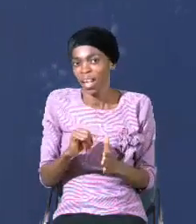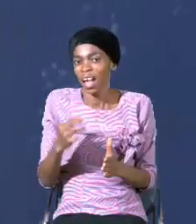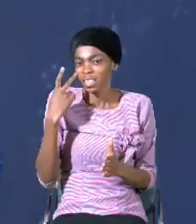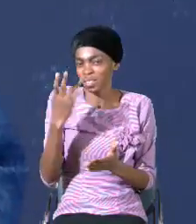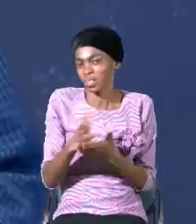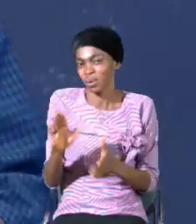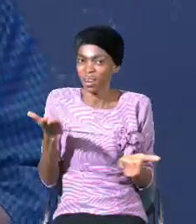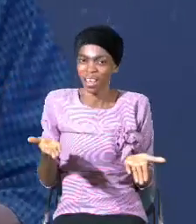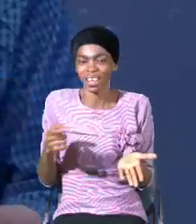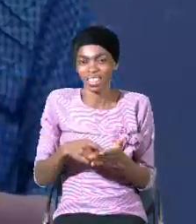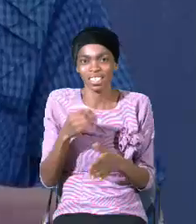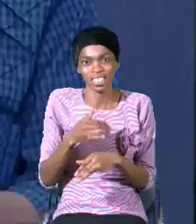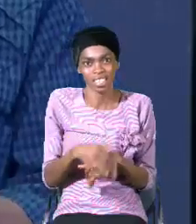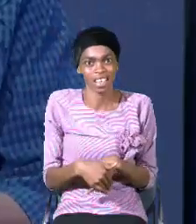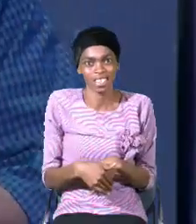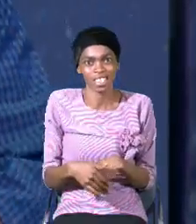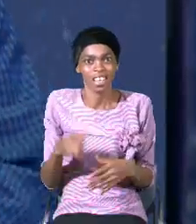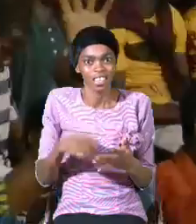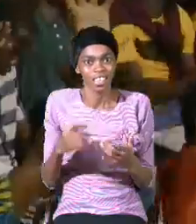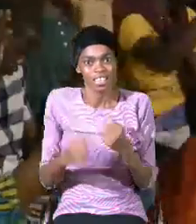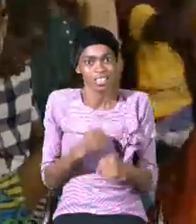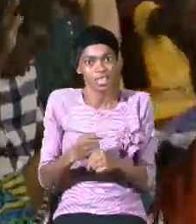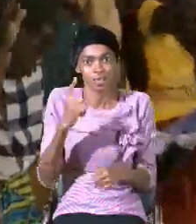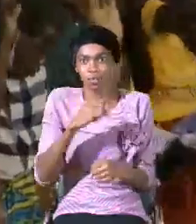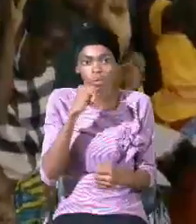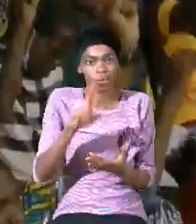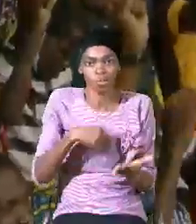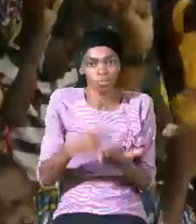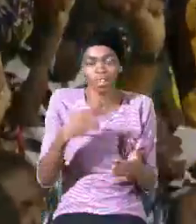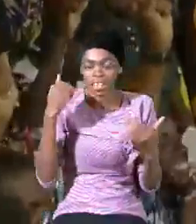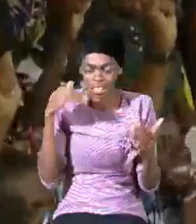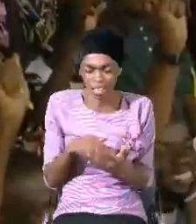tonight. This year, you will not fall again.